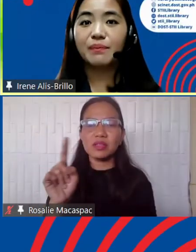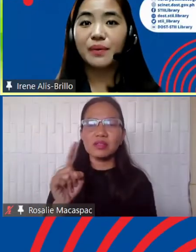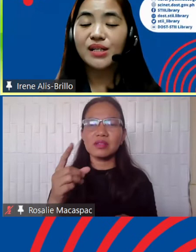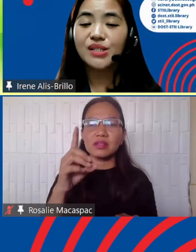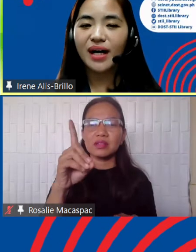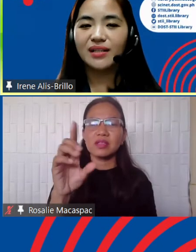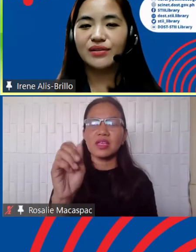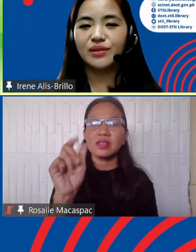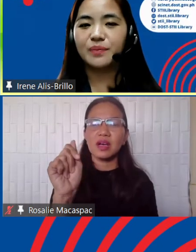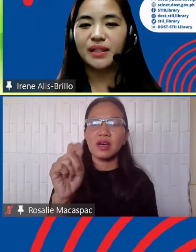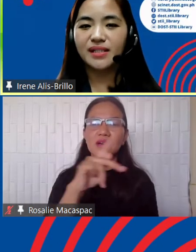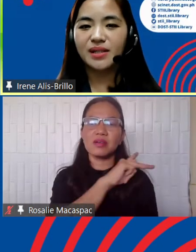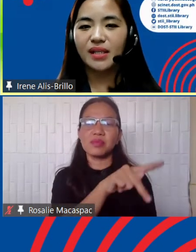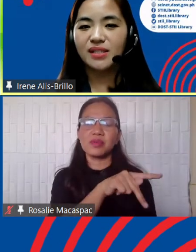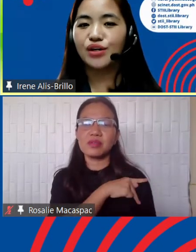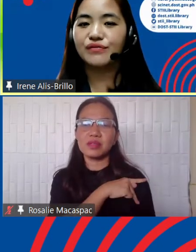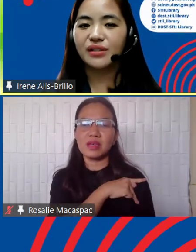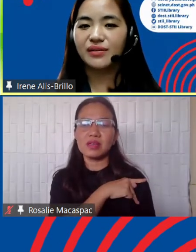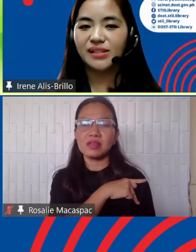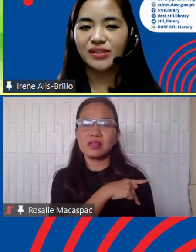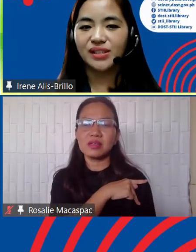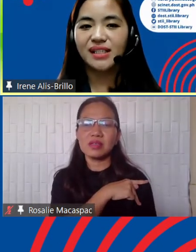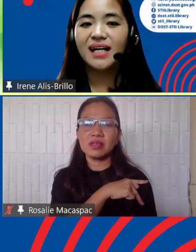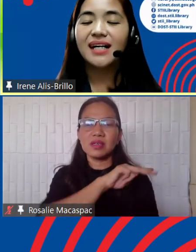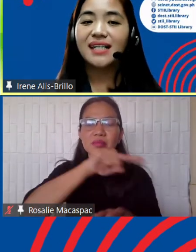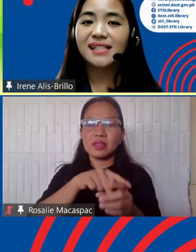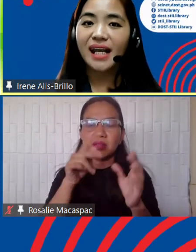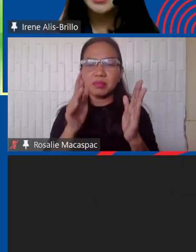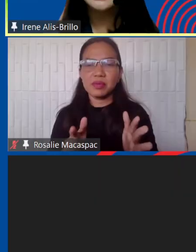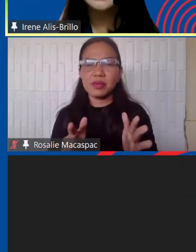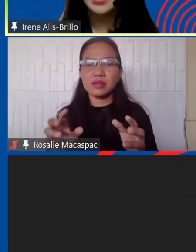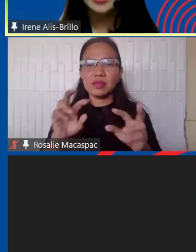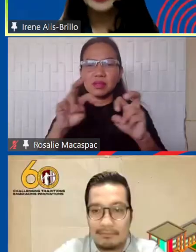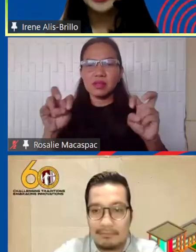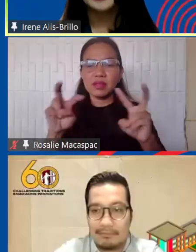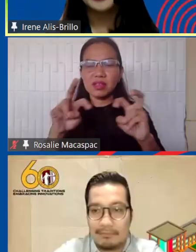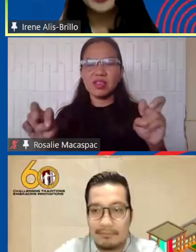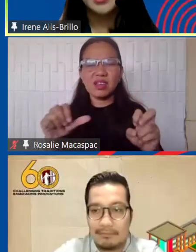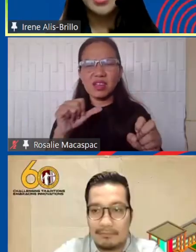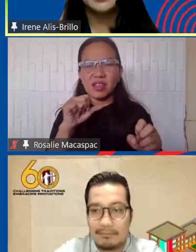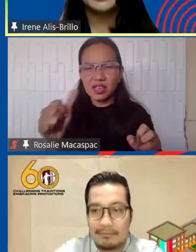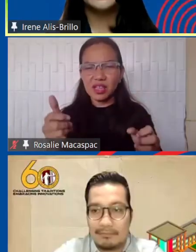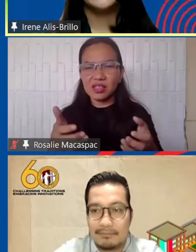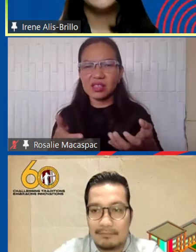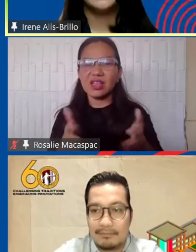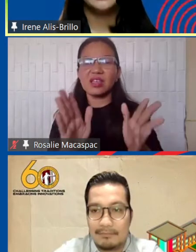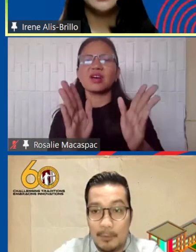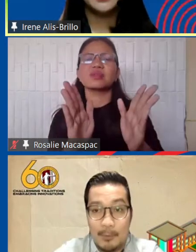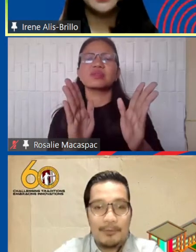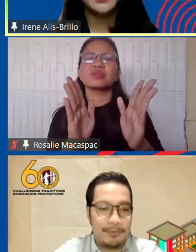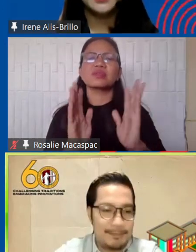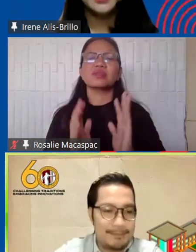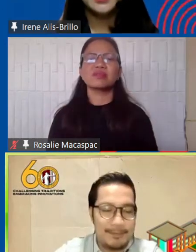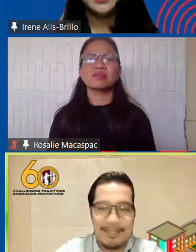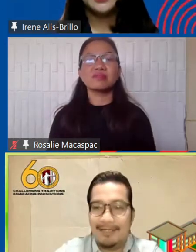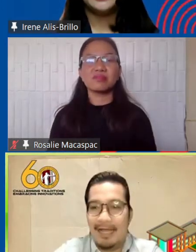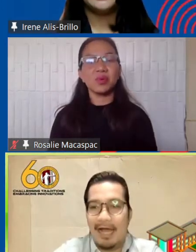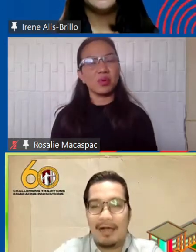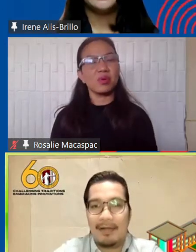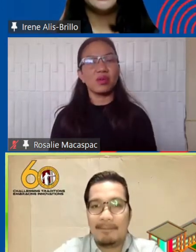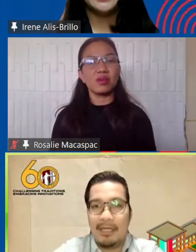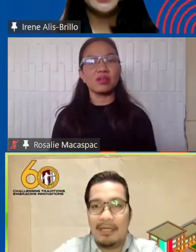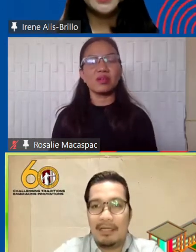is personal to the participants of a research is not allowed to collect? Oh,